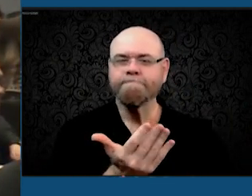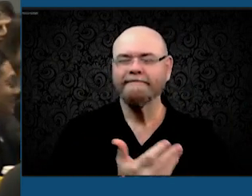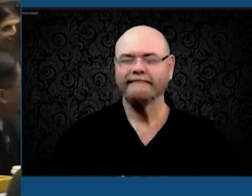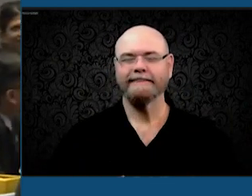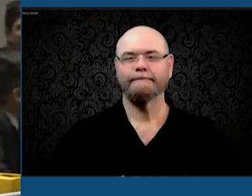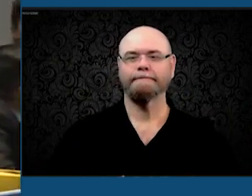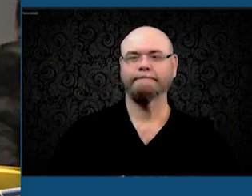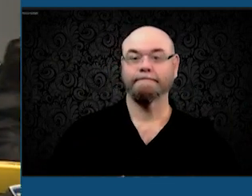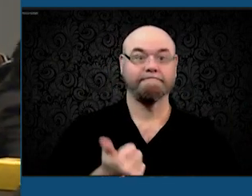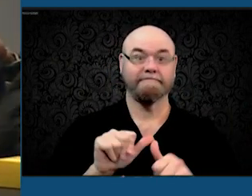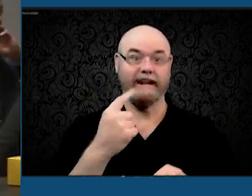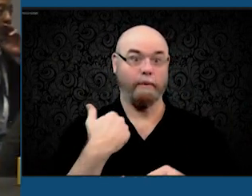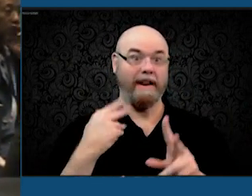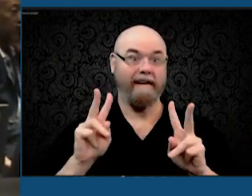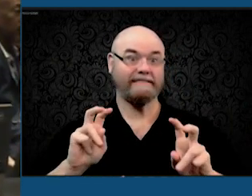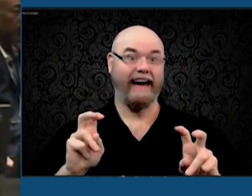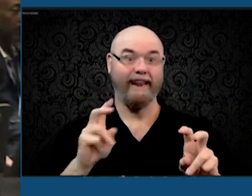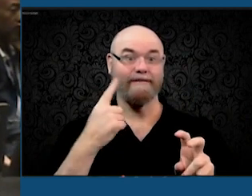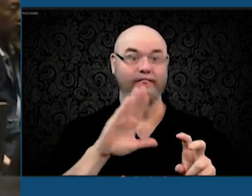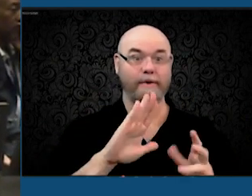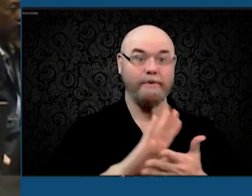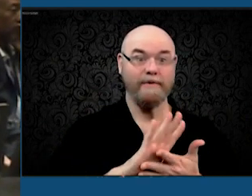Anyone have a good title for their movie?